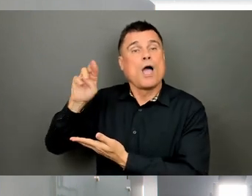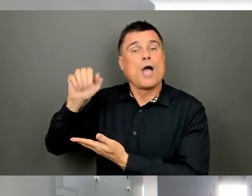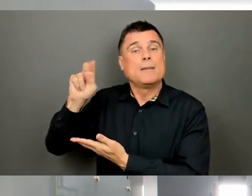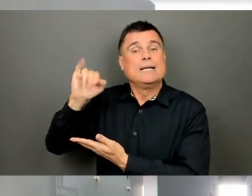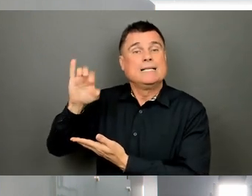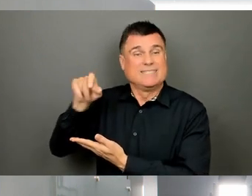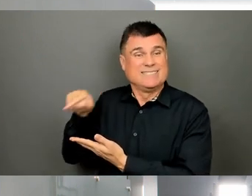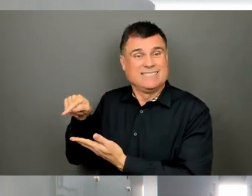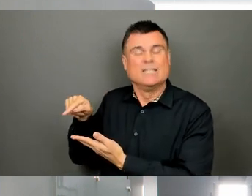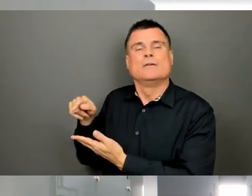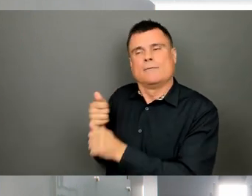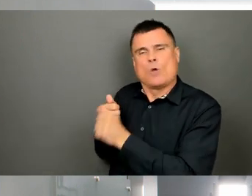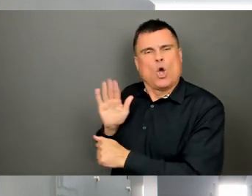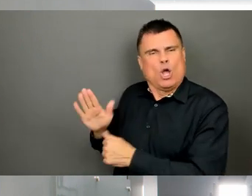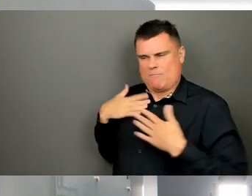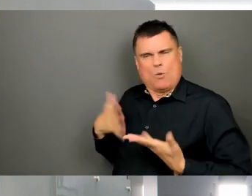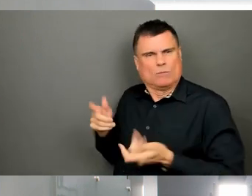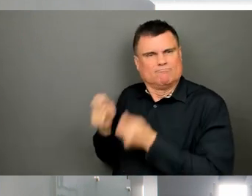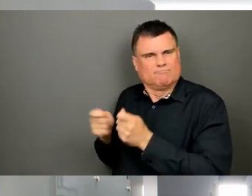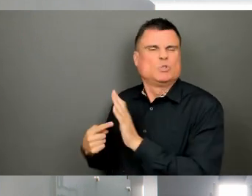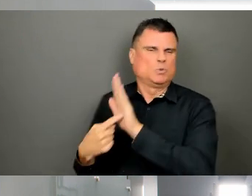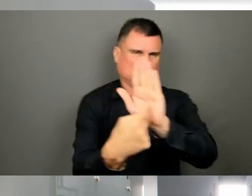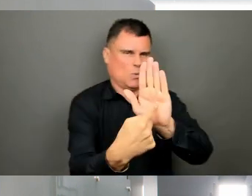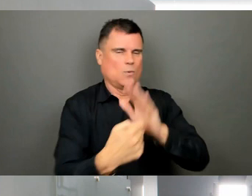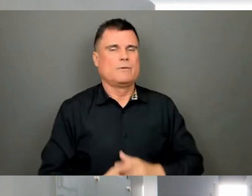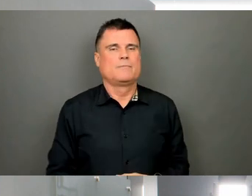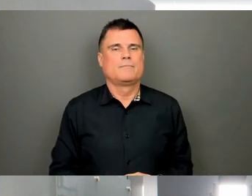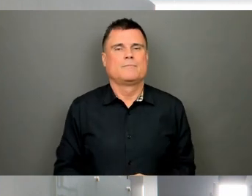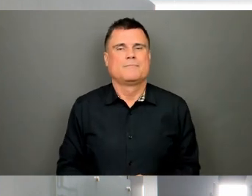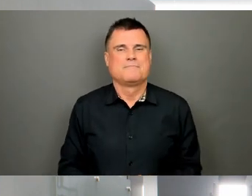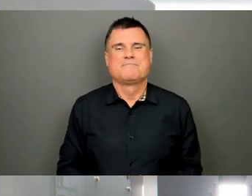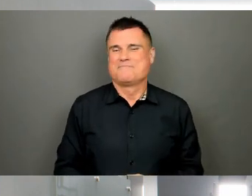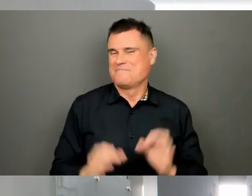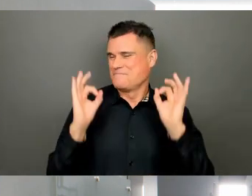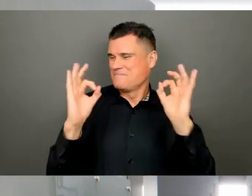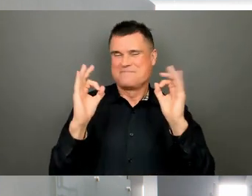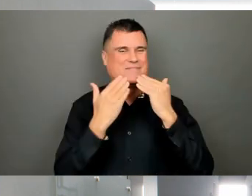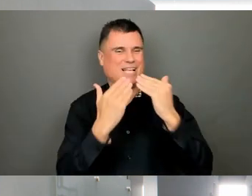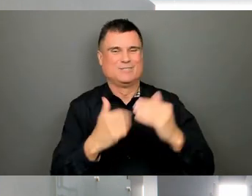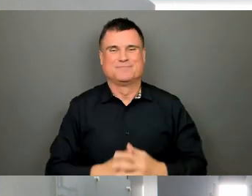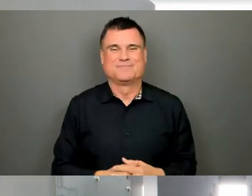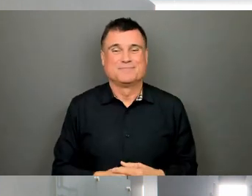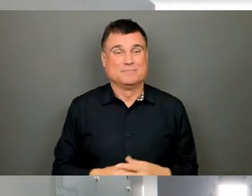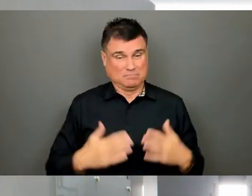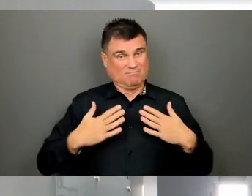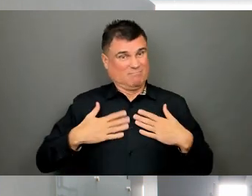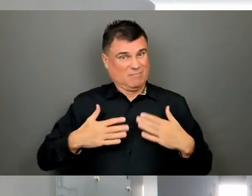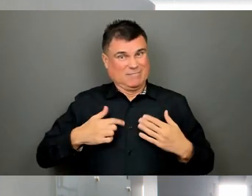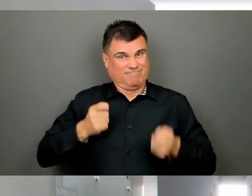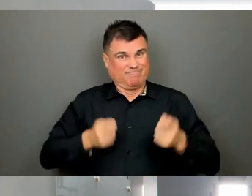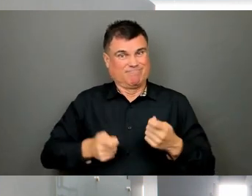move from what she knows. And yeah, we're going to take it from there and try it with some music. Thanks, Kelly. I think